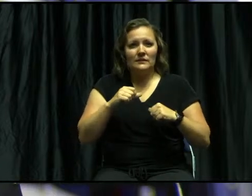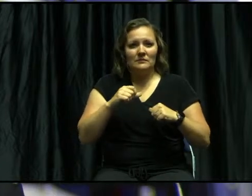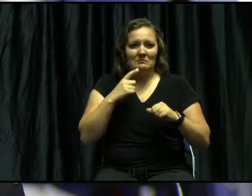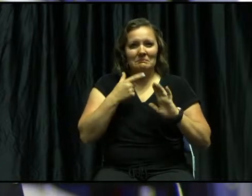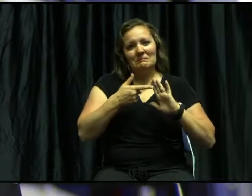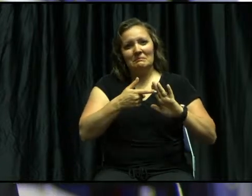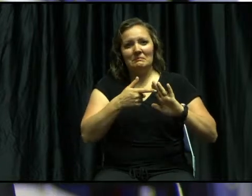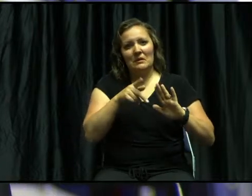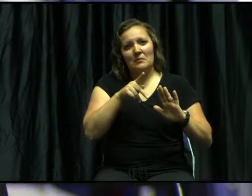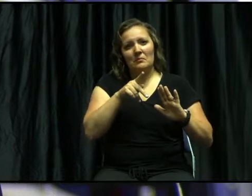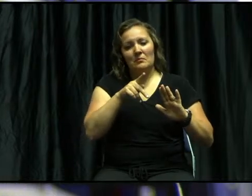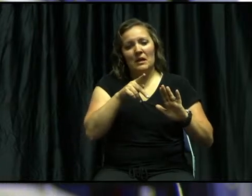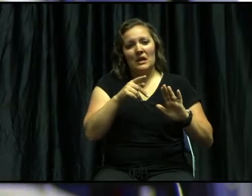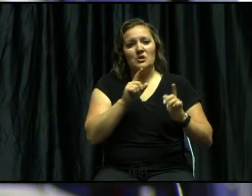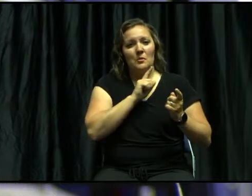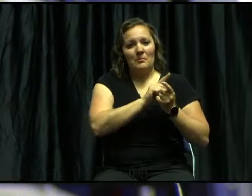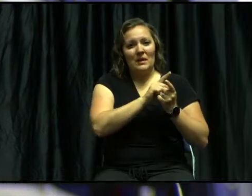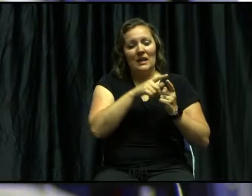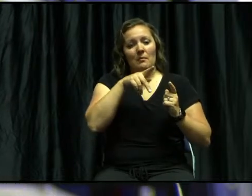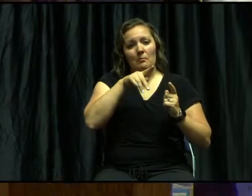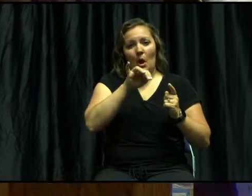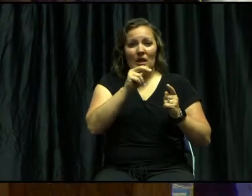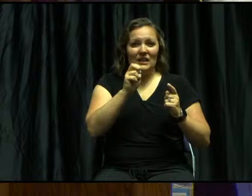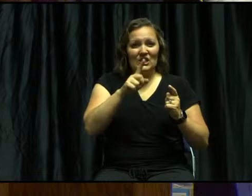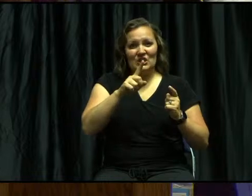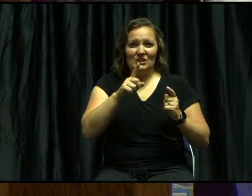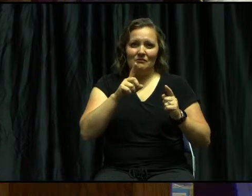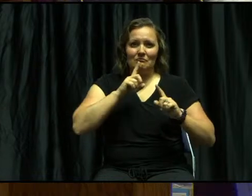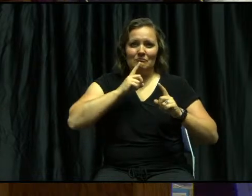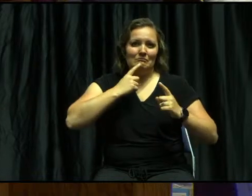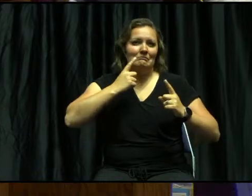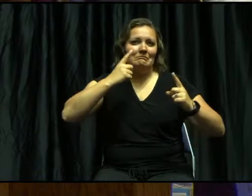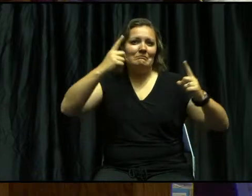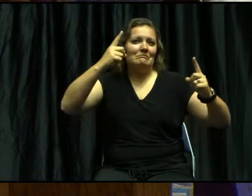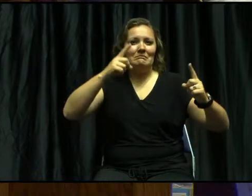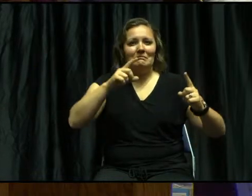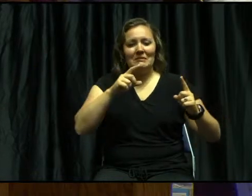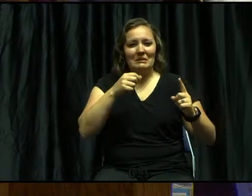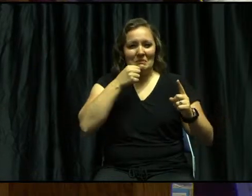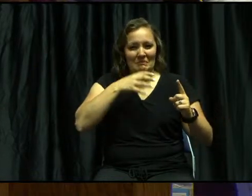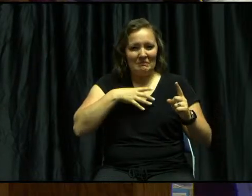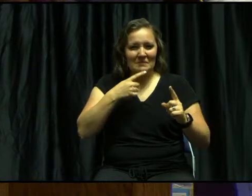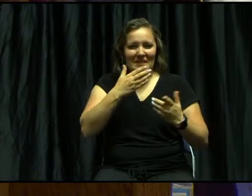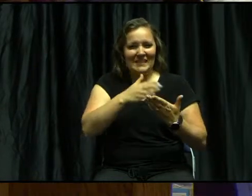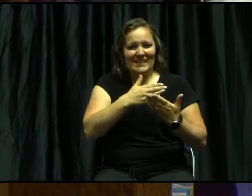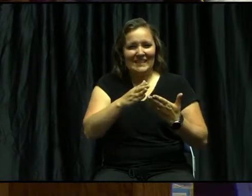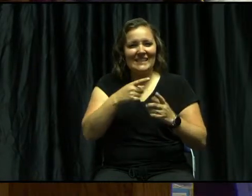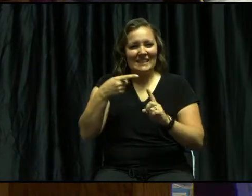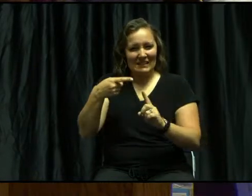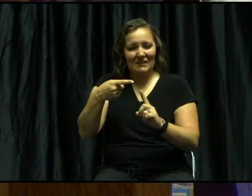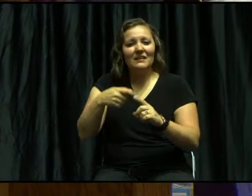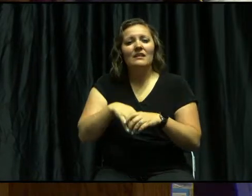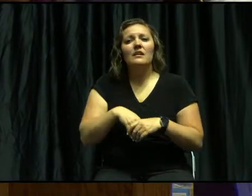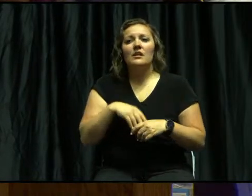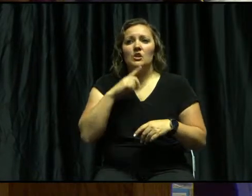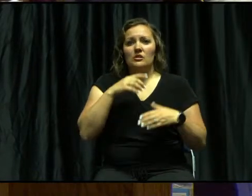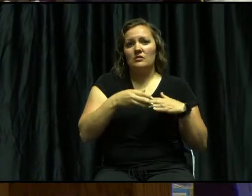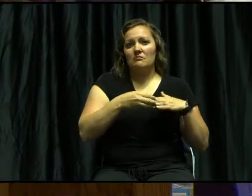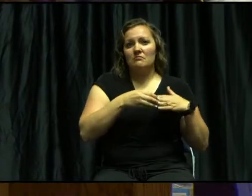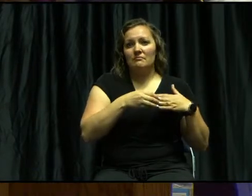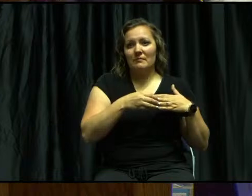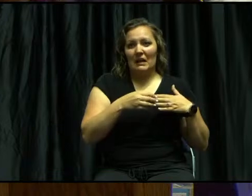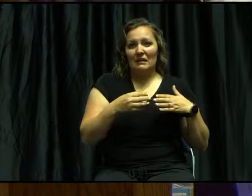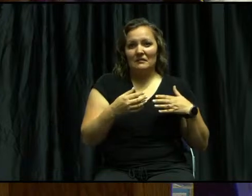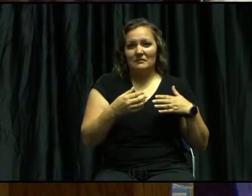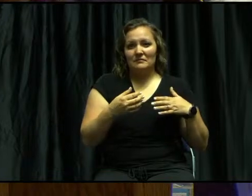soprano, Dame Kiri Takanawa. It was a leap of faith on her part to take me there to sing for the head of the music department